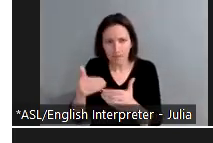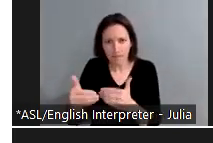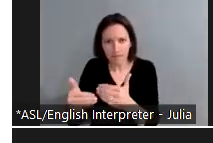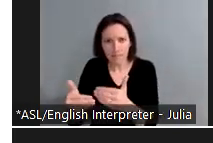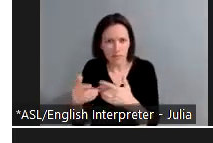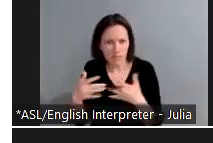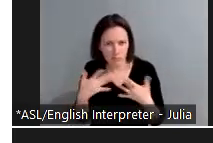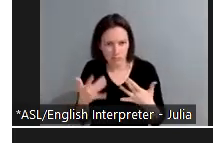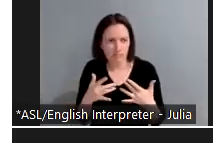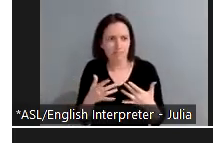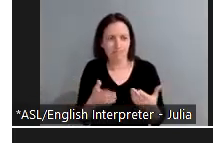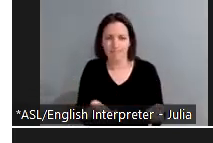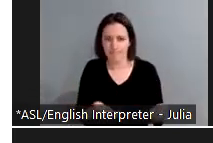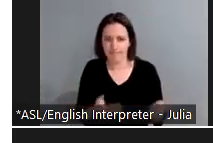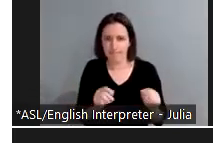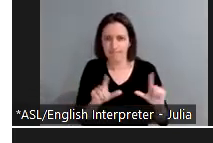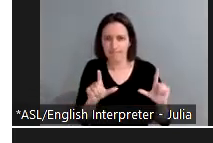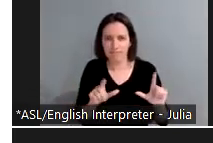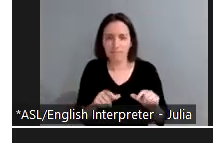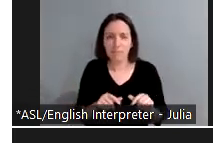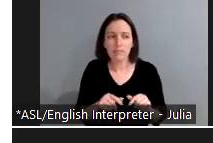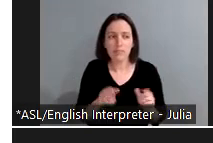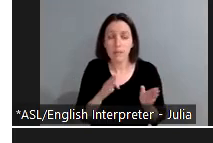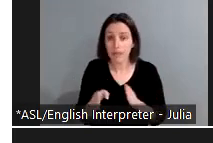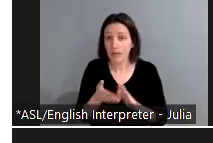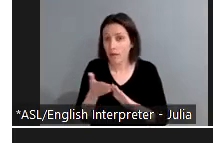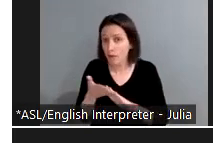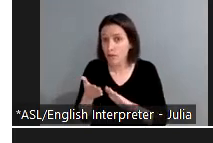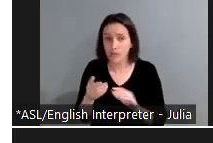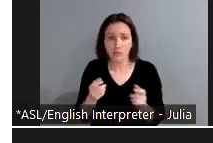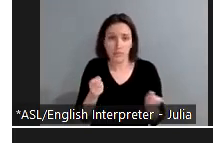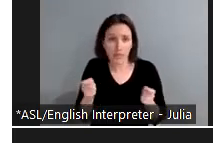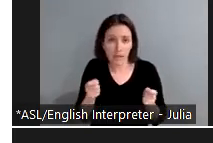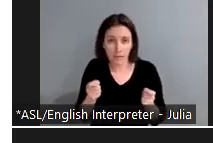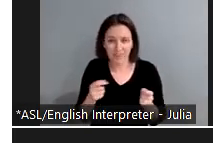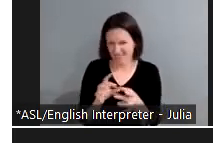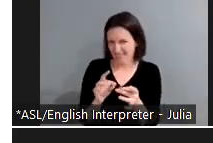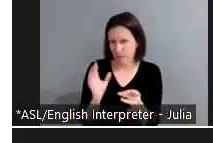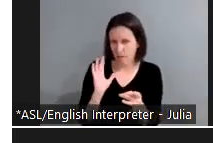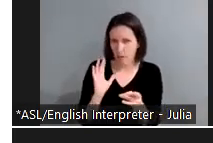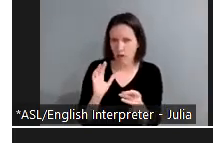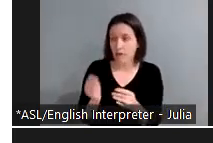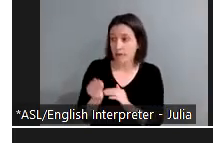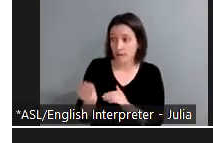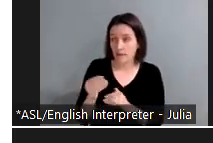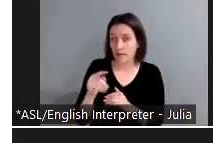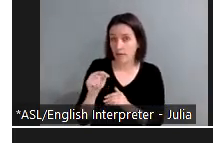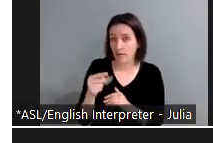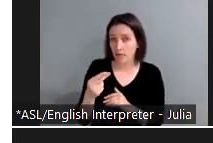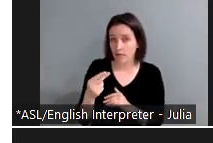plan of operations and management, as I stated before, that was submitted on Thursday, February